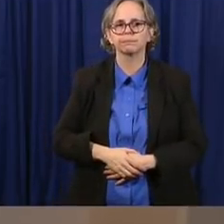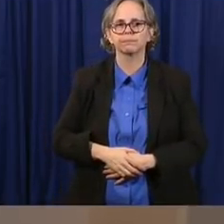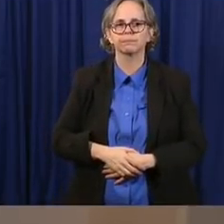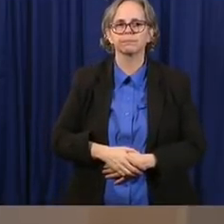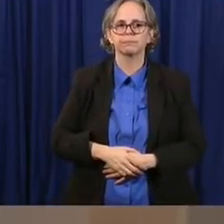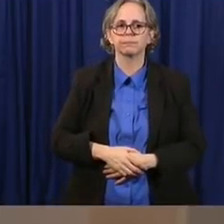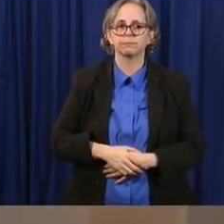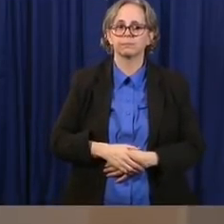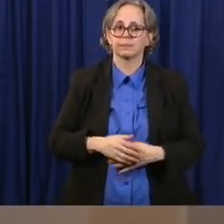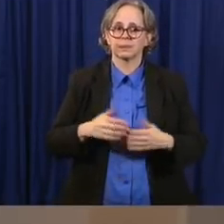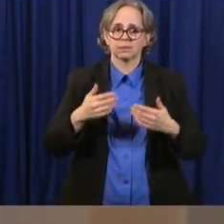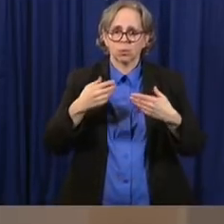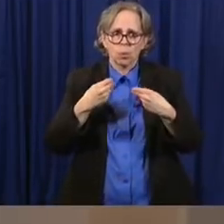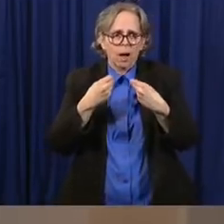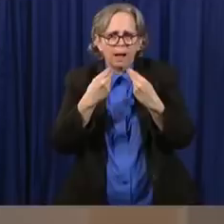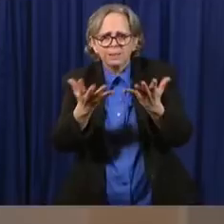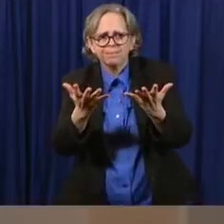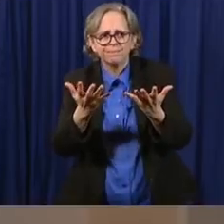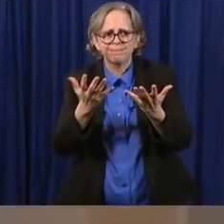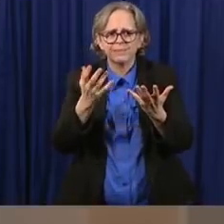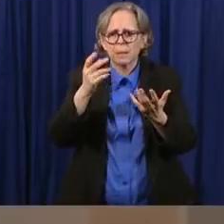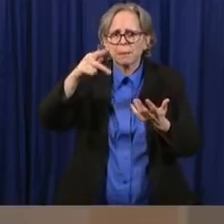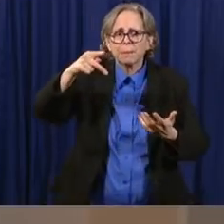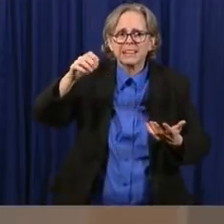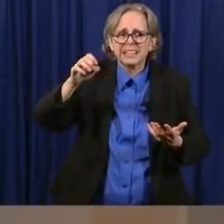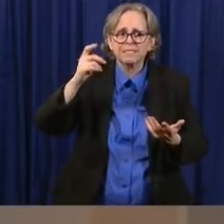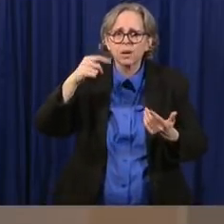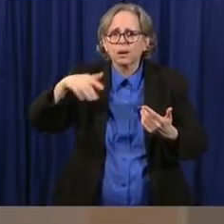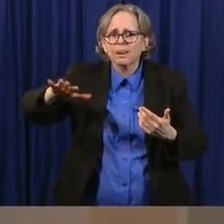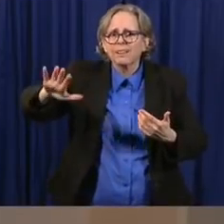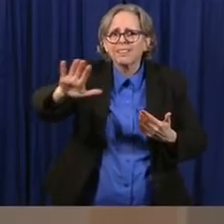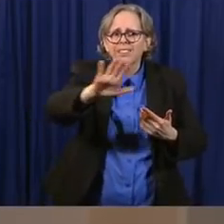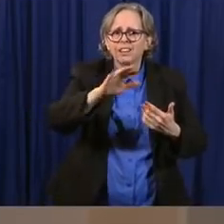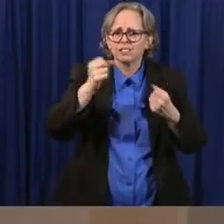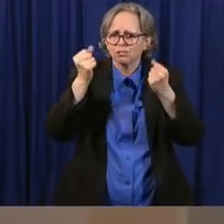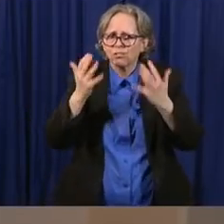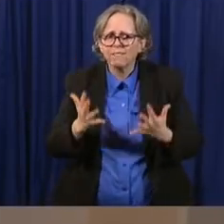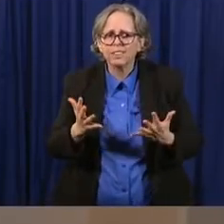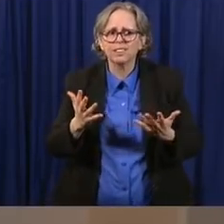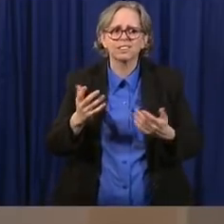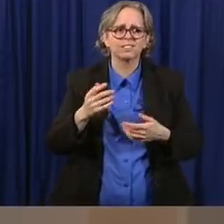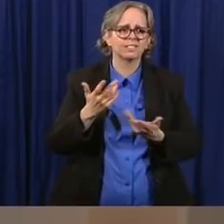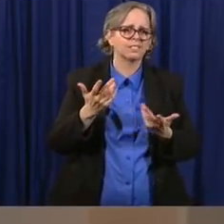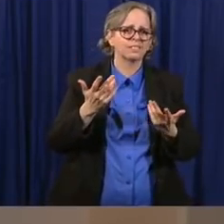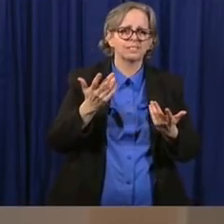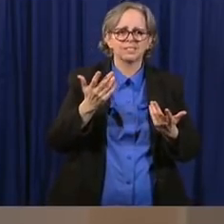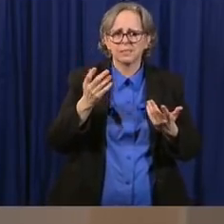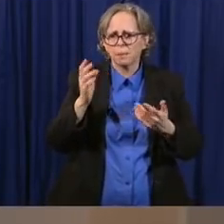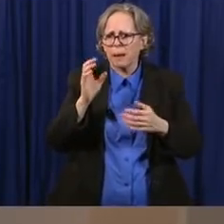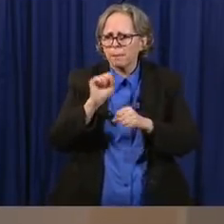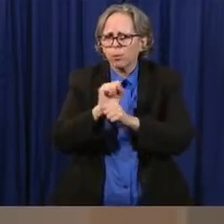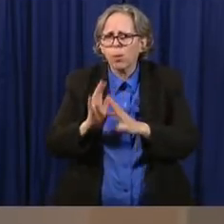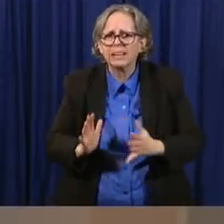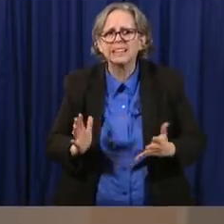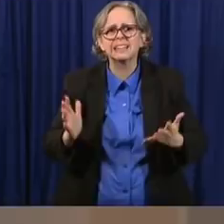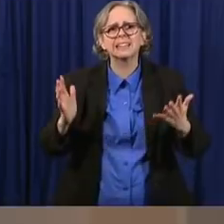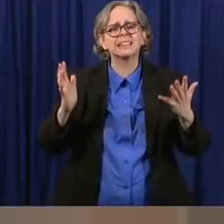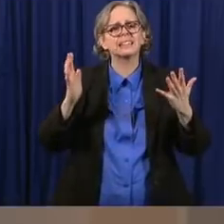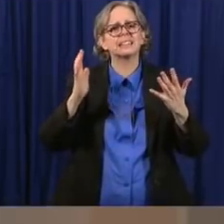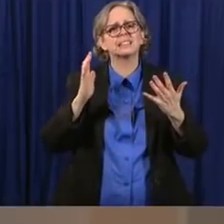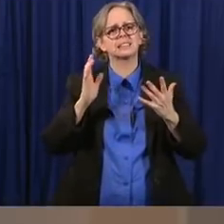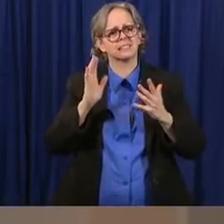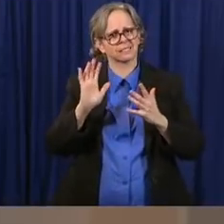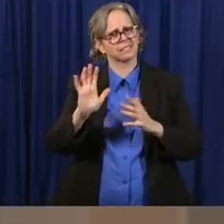all of the gear, the PPE that the bus drivers and the transit